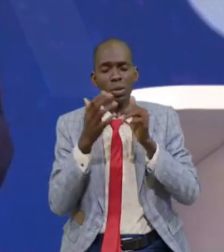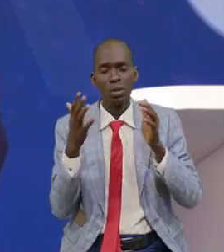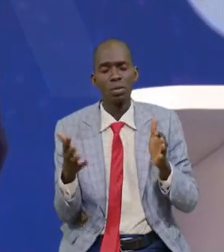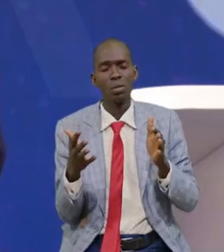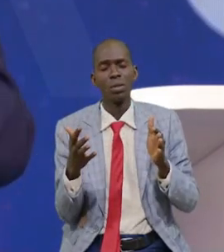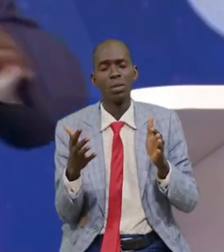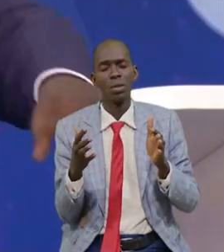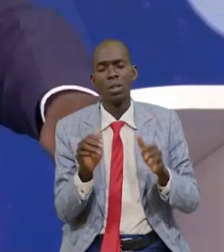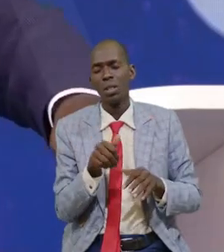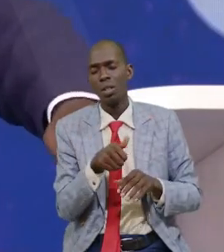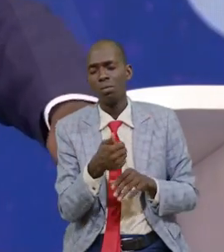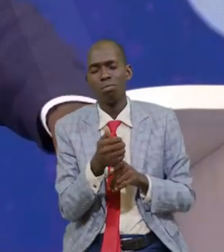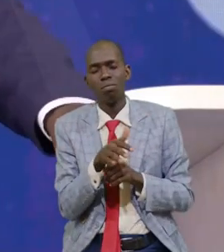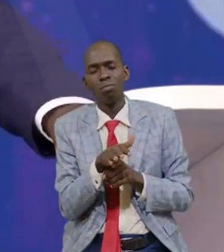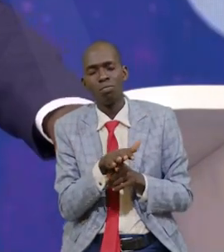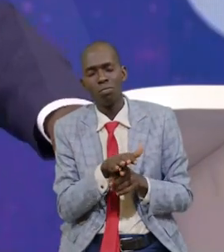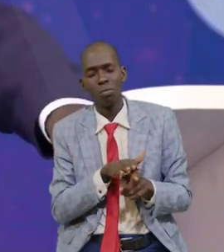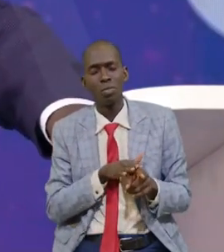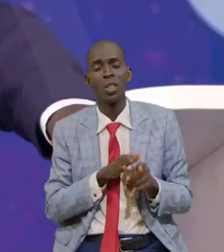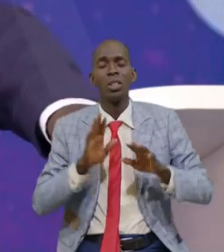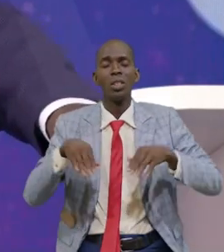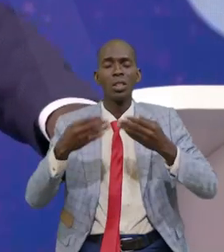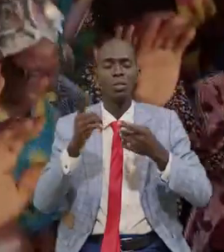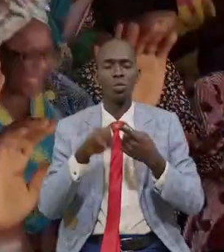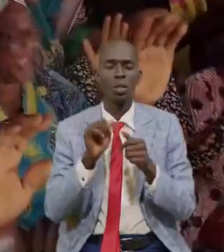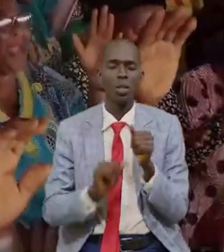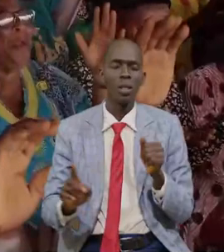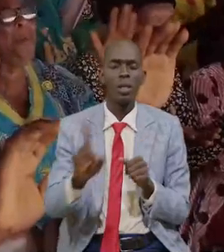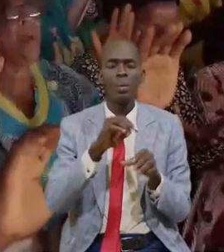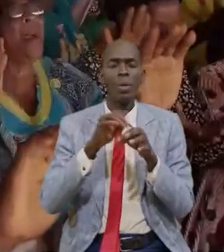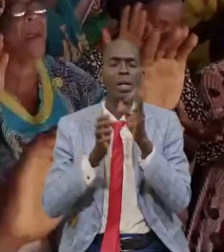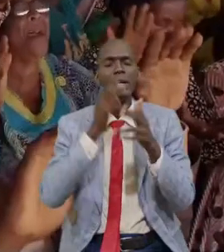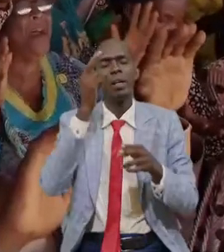any sluggishness. Give everyone in Jesus' name